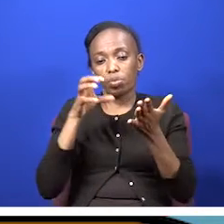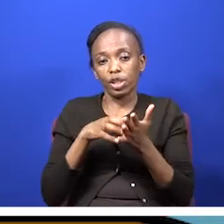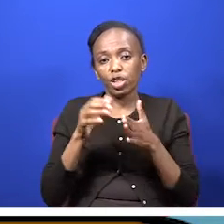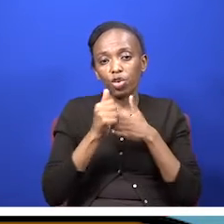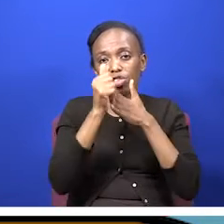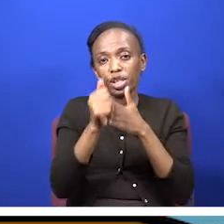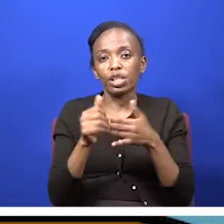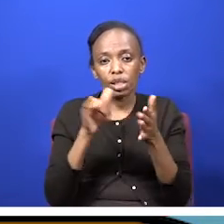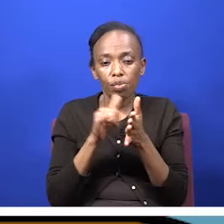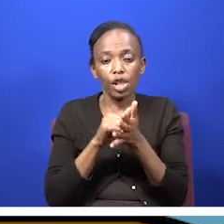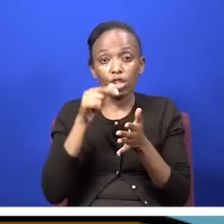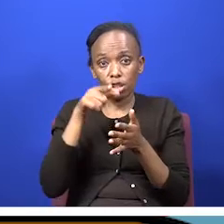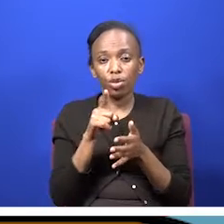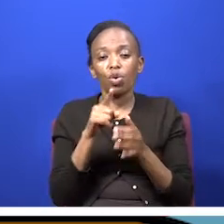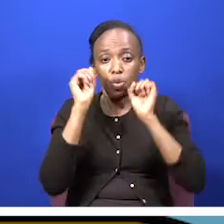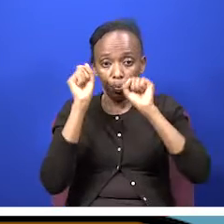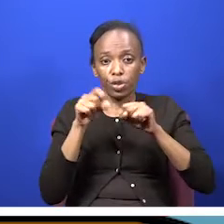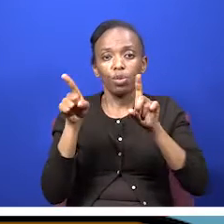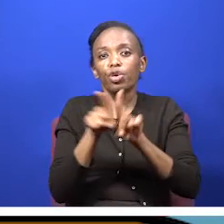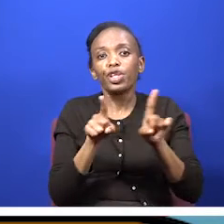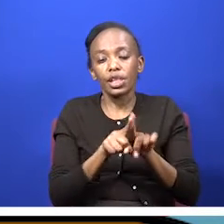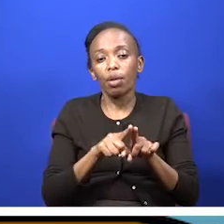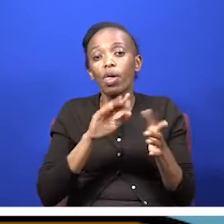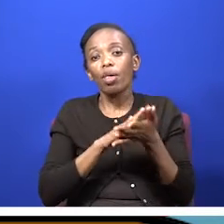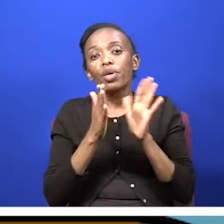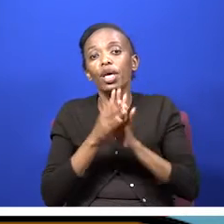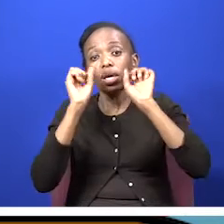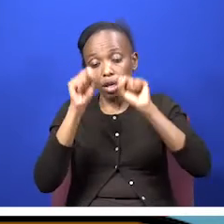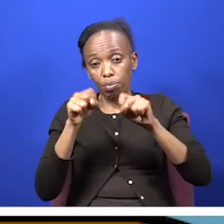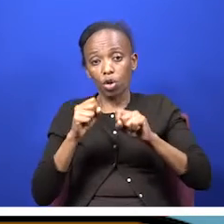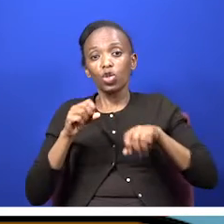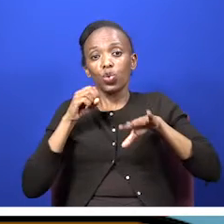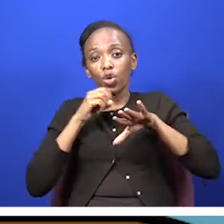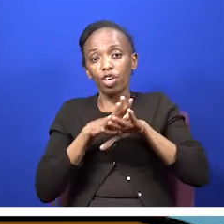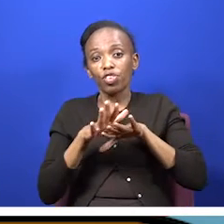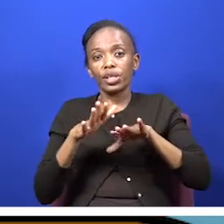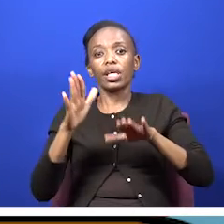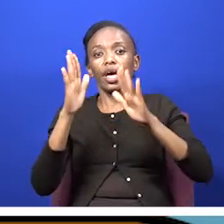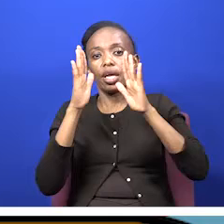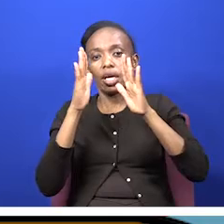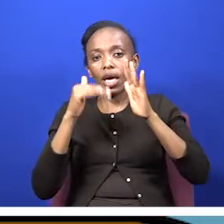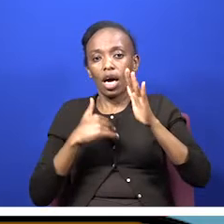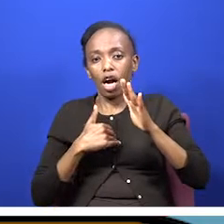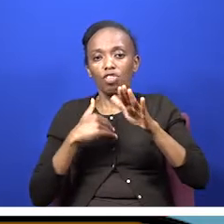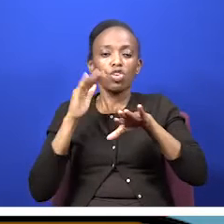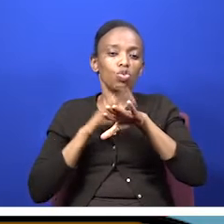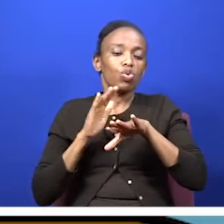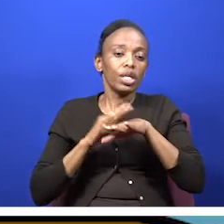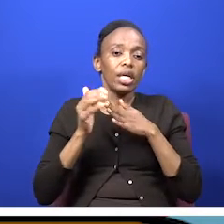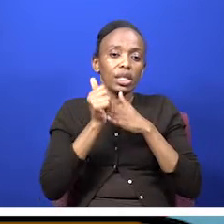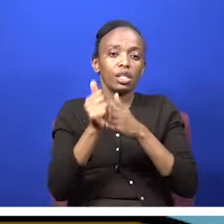a position of leadership so that you can also be able to influence and bring